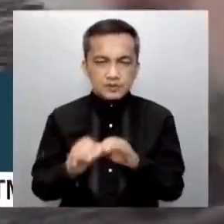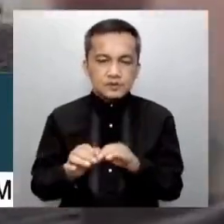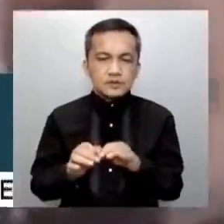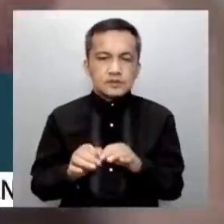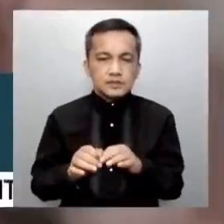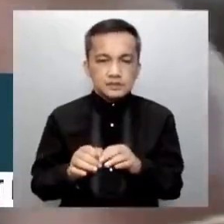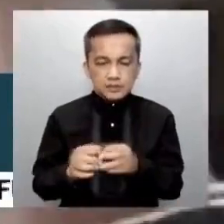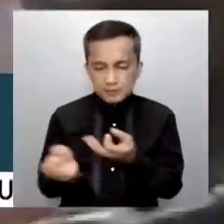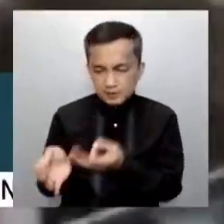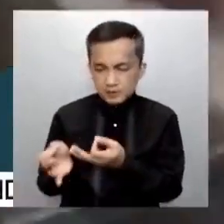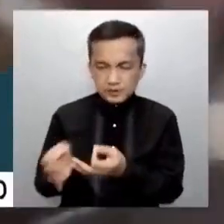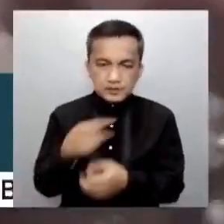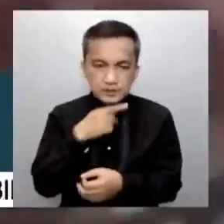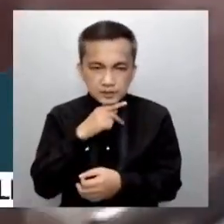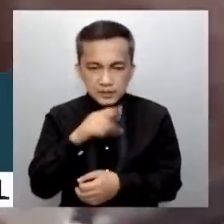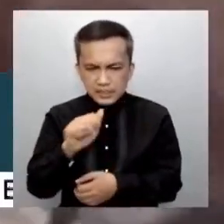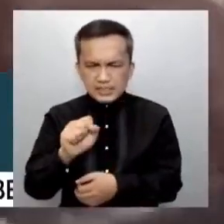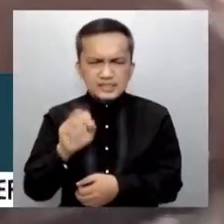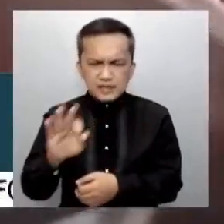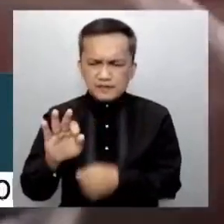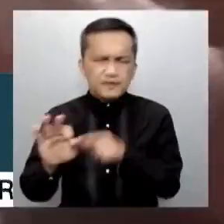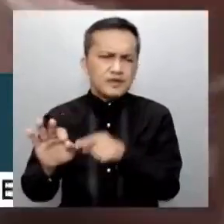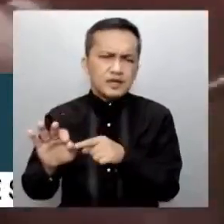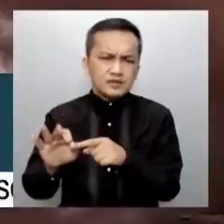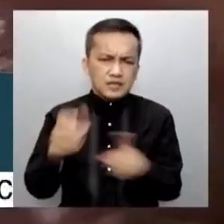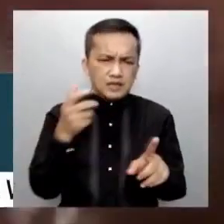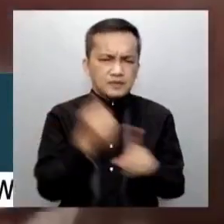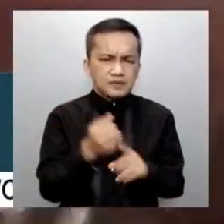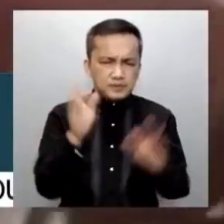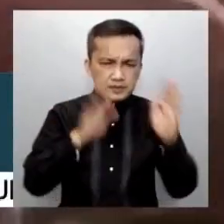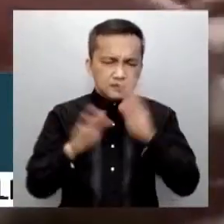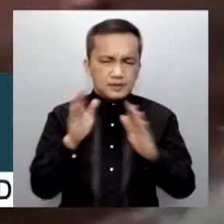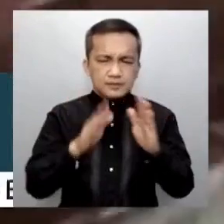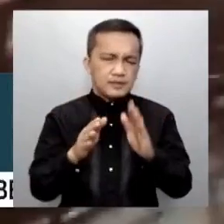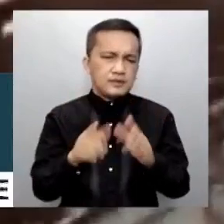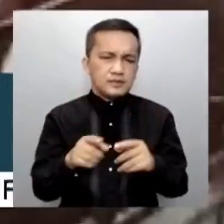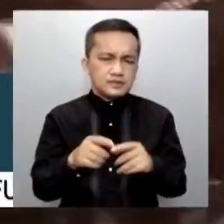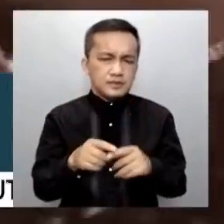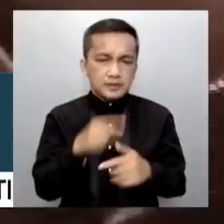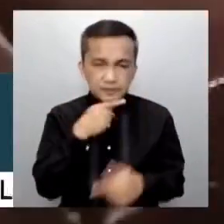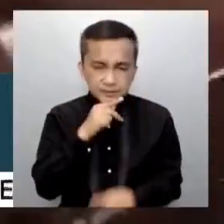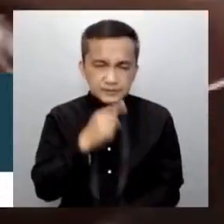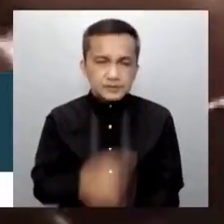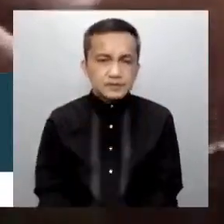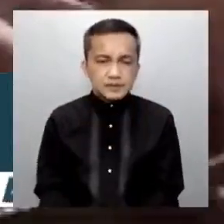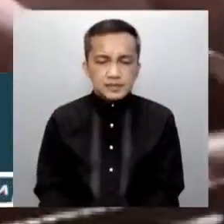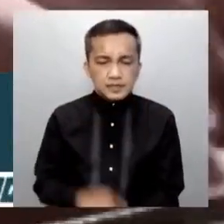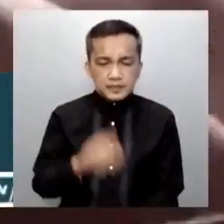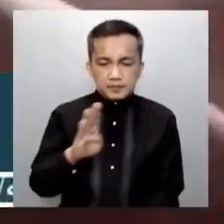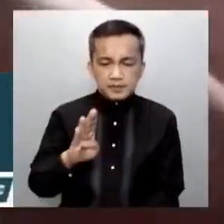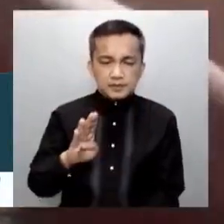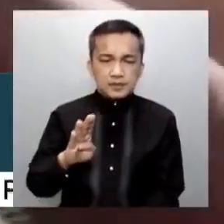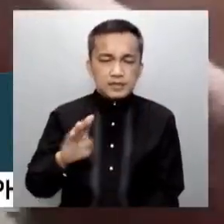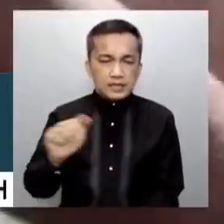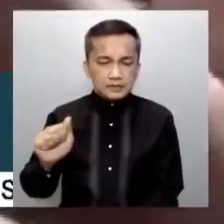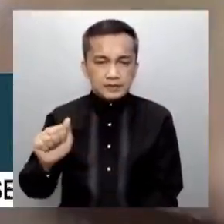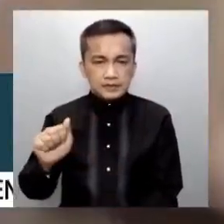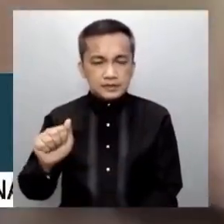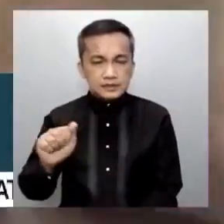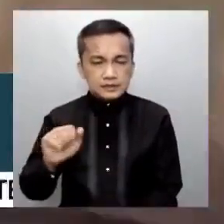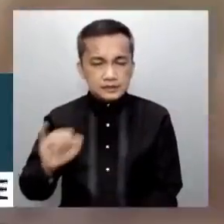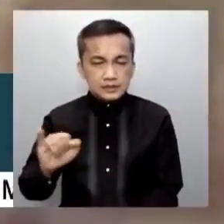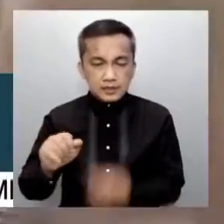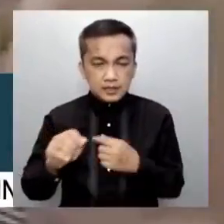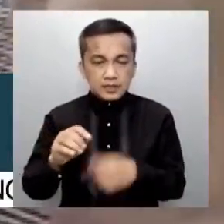ASF continues to be a persistent problem in the country. The Bureau of Animal Industry says it's important to get approval as